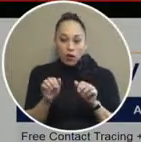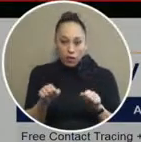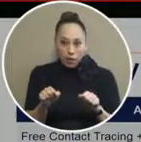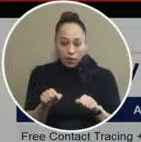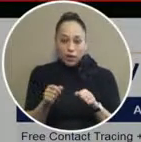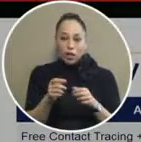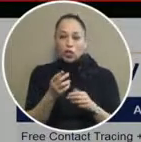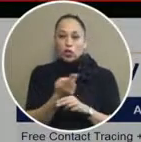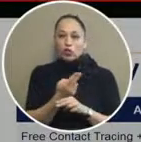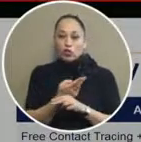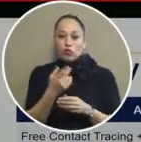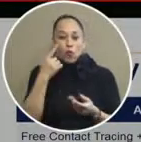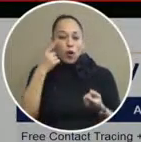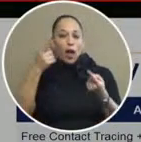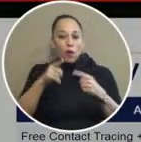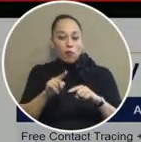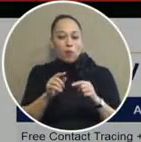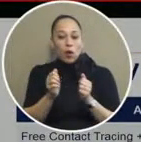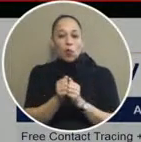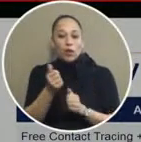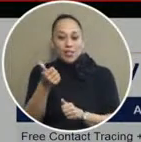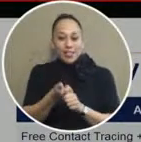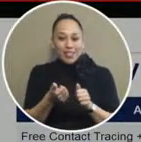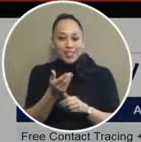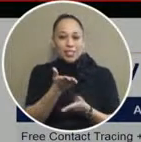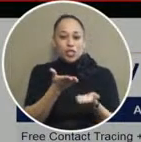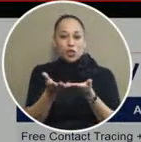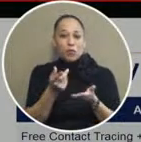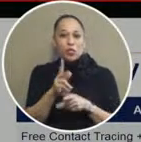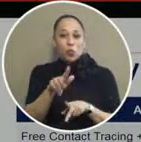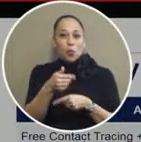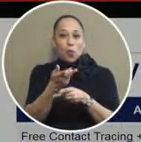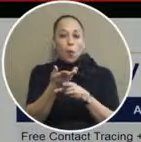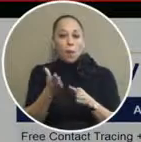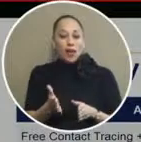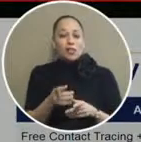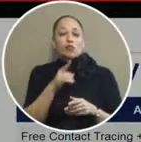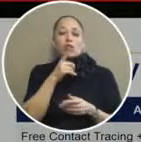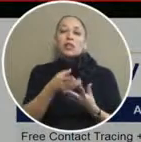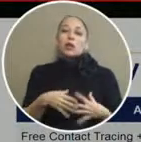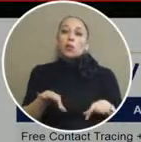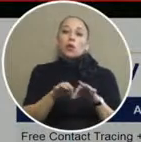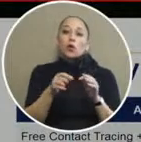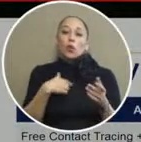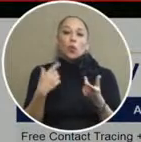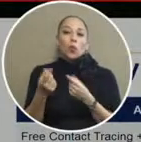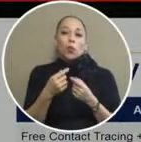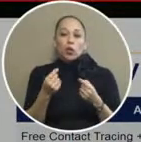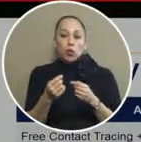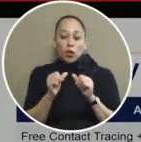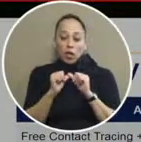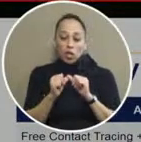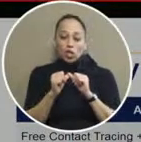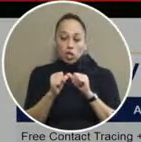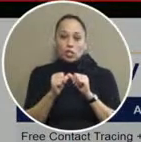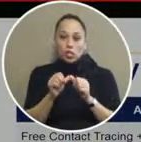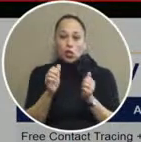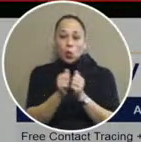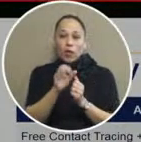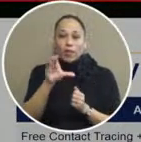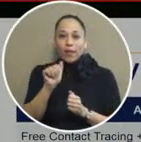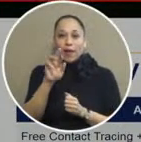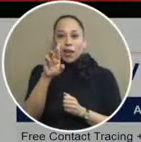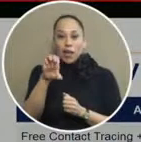entering into agreements with each of these service providers, it's really important that we do that in a manner that is consistent with the CARES